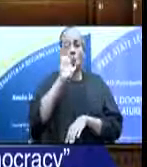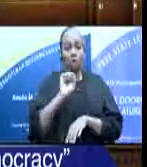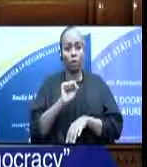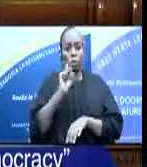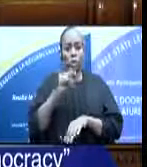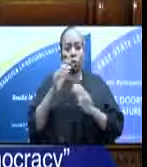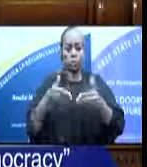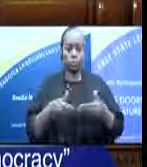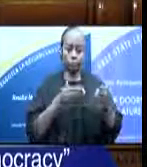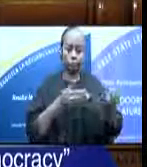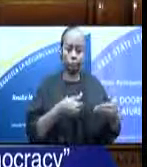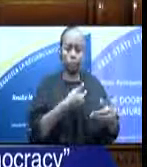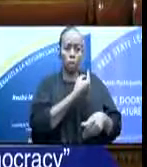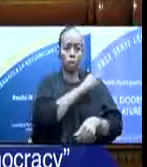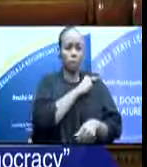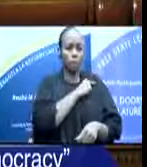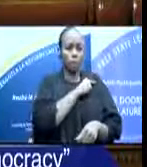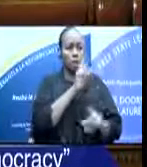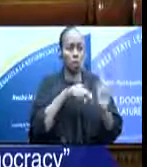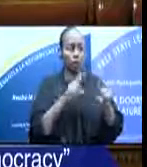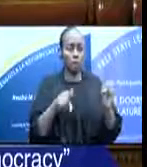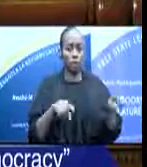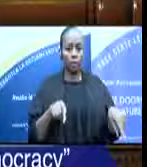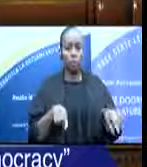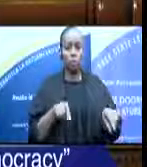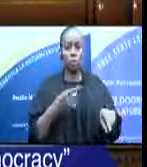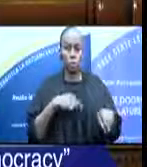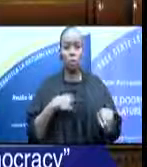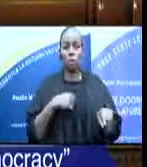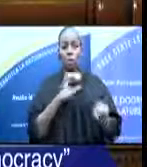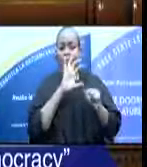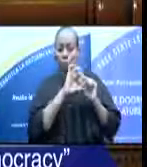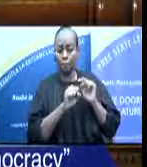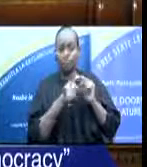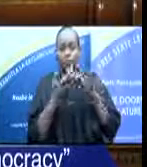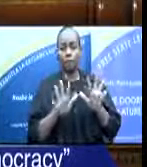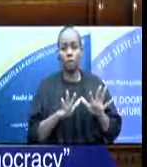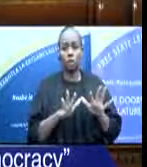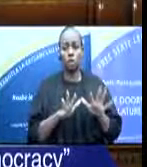welcome in our health facilities, and we have seen this in practice.